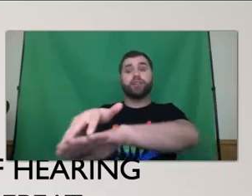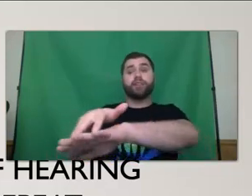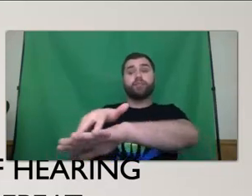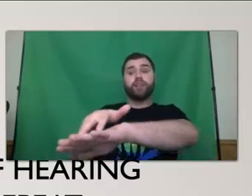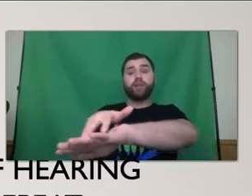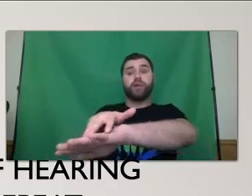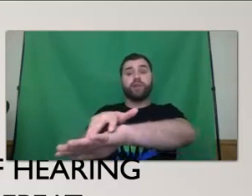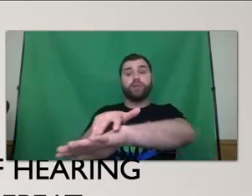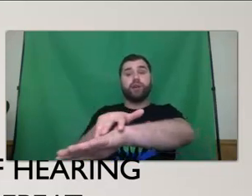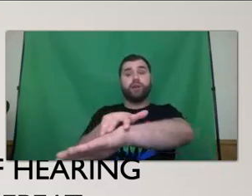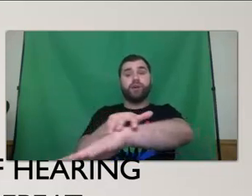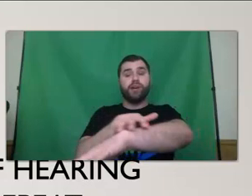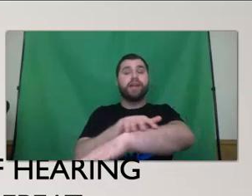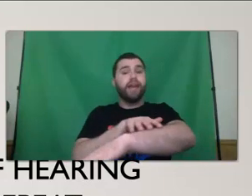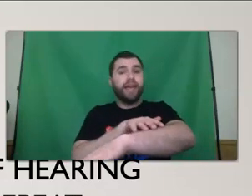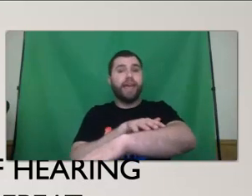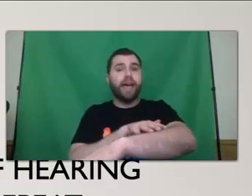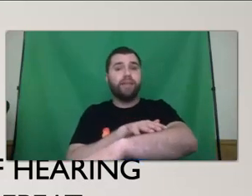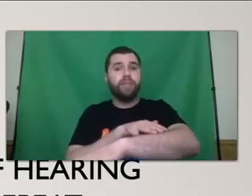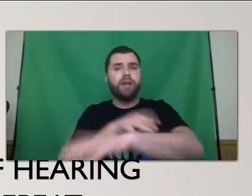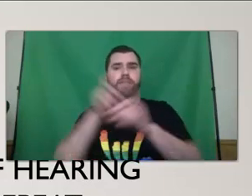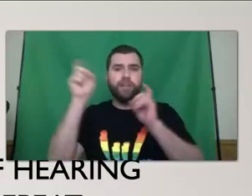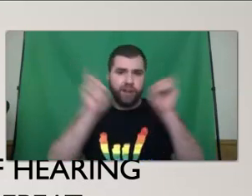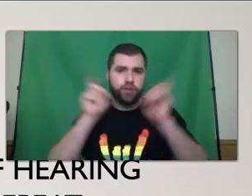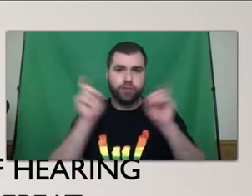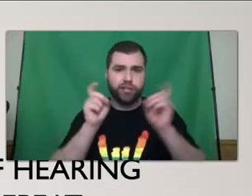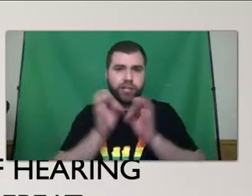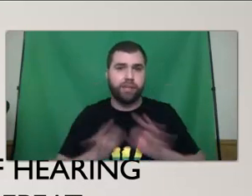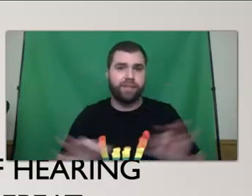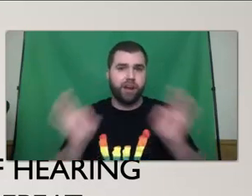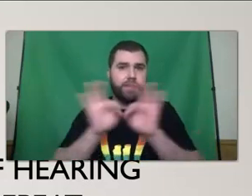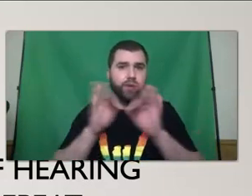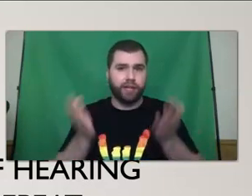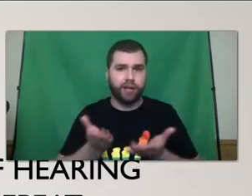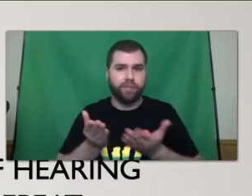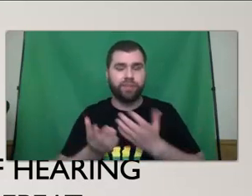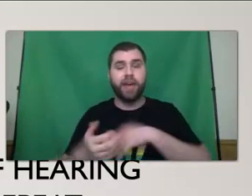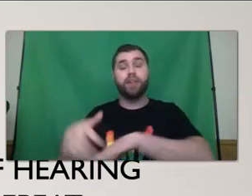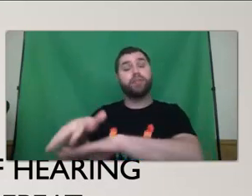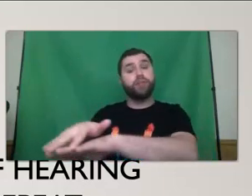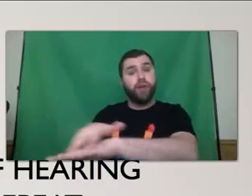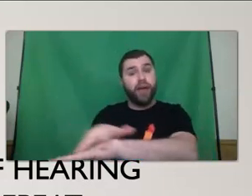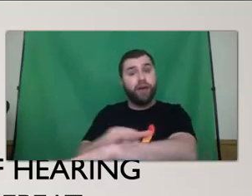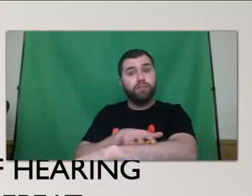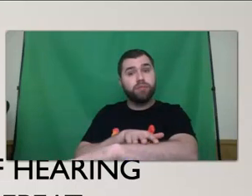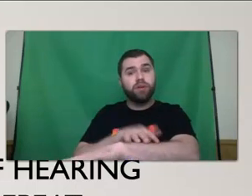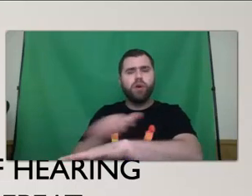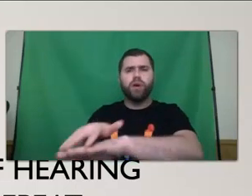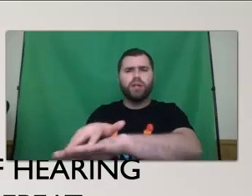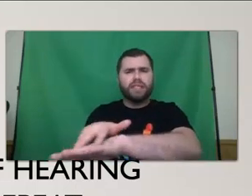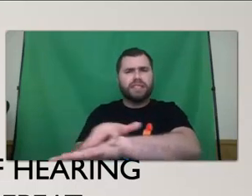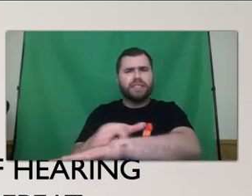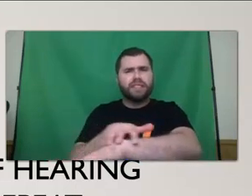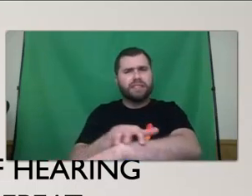just simply going slower? It can, but your facial expression is going to be very important here. Okay, so slow down,